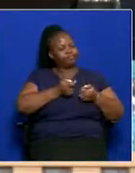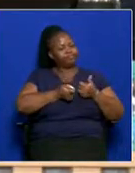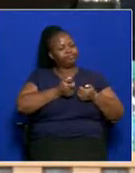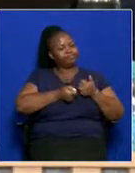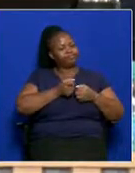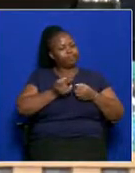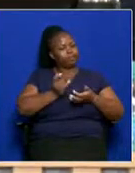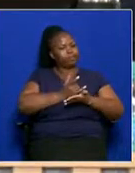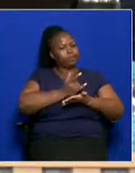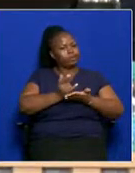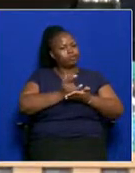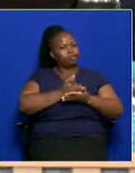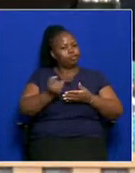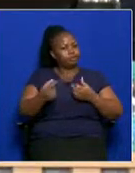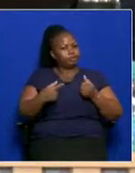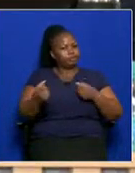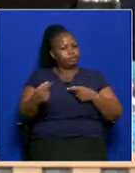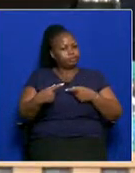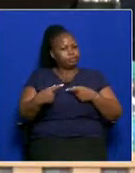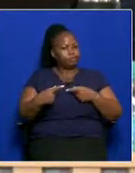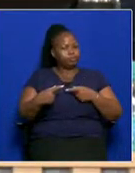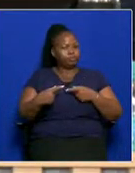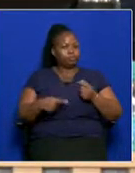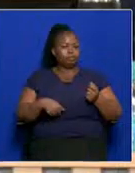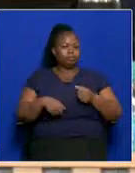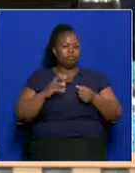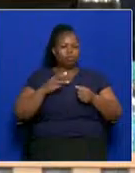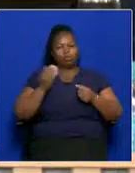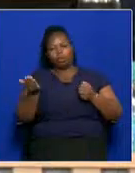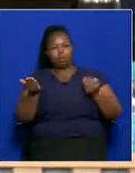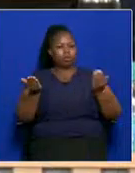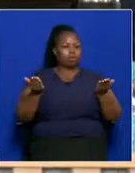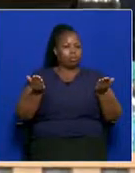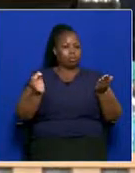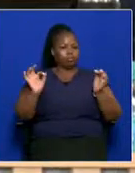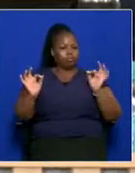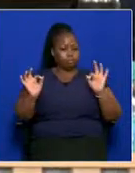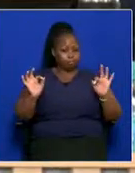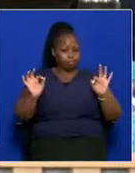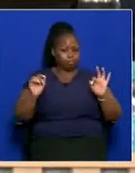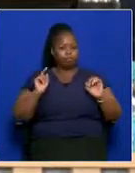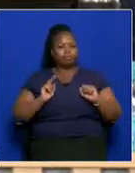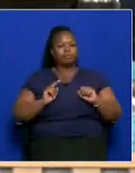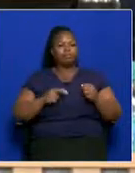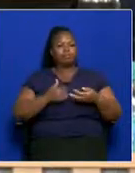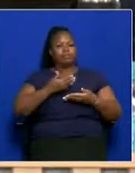I'm sorry, we'll just be navigating between the two files. If you go to page